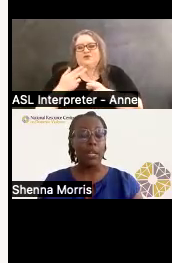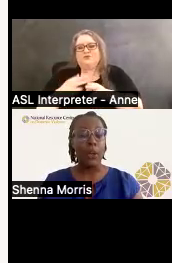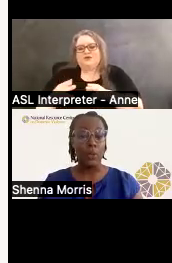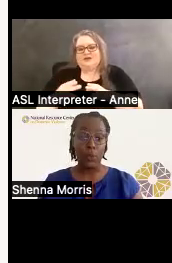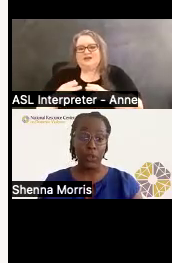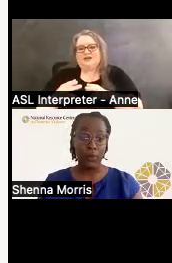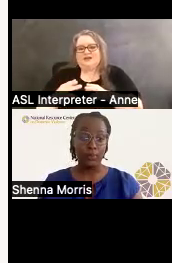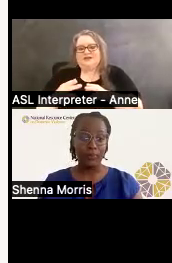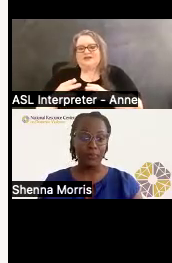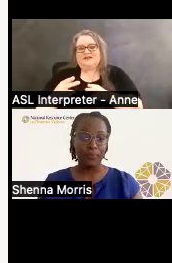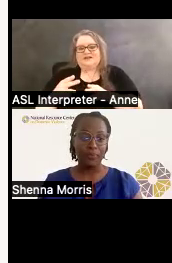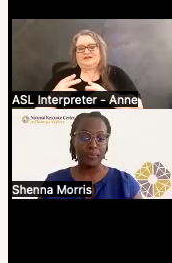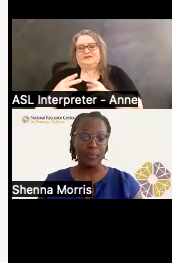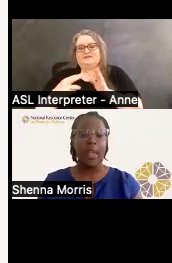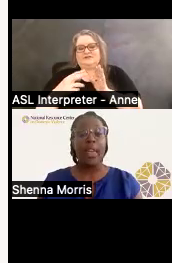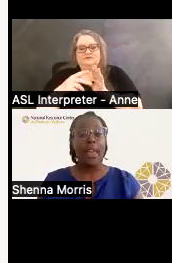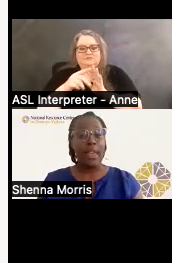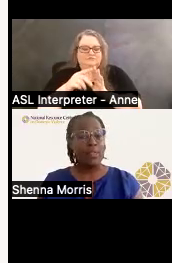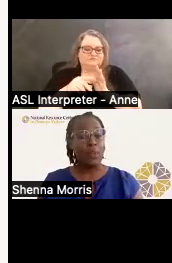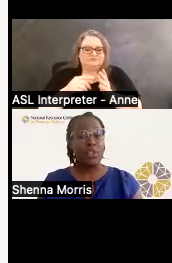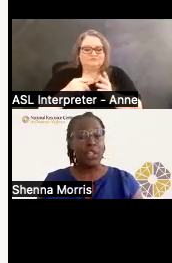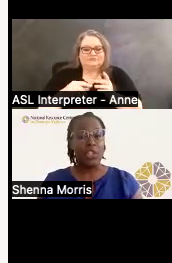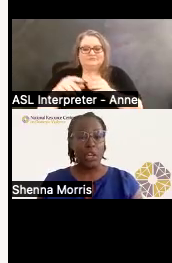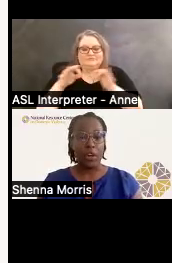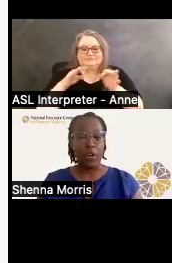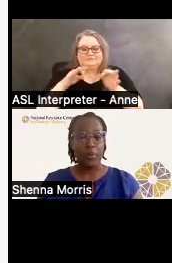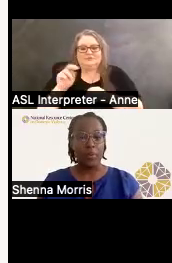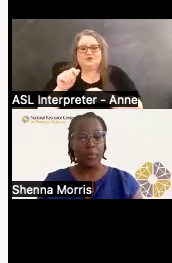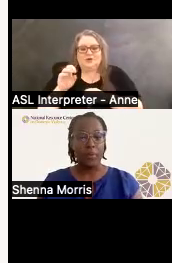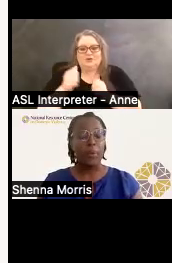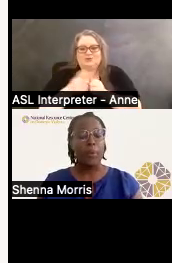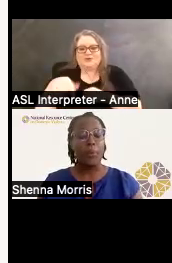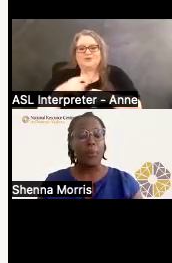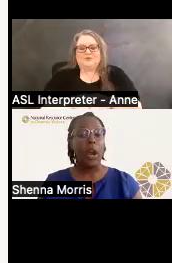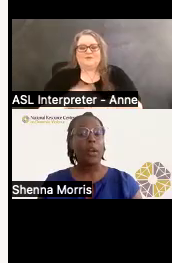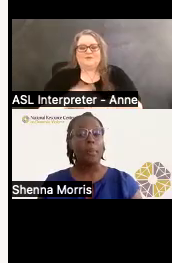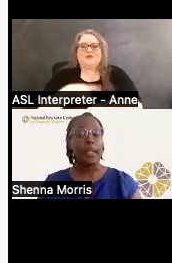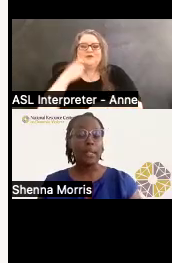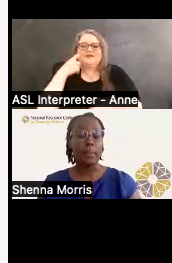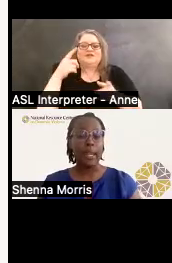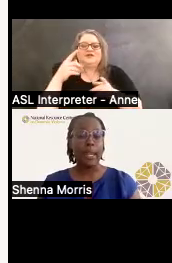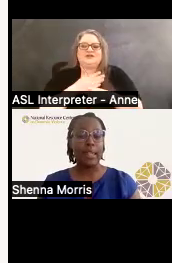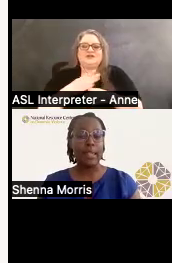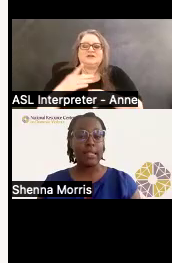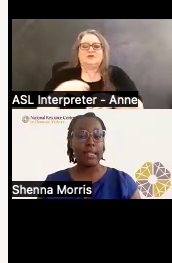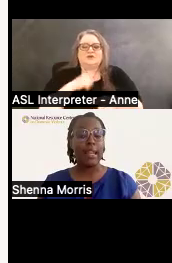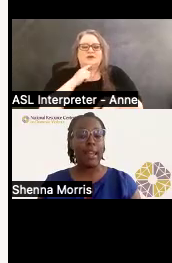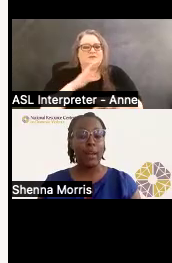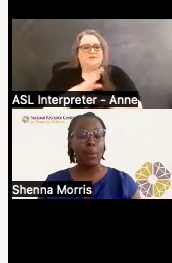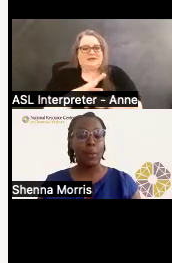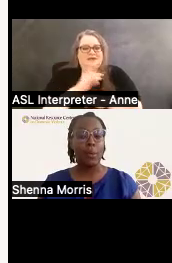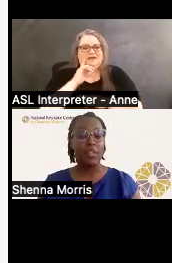housekeeping notes with you. As we've just shared, We are committed to making this